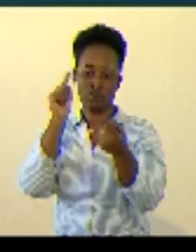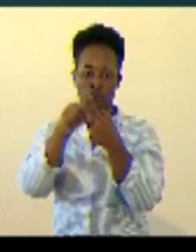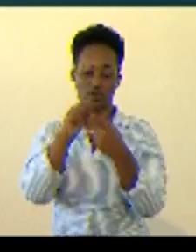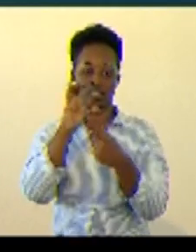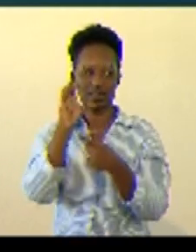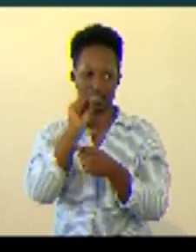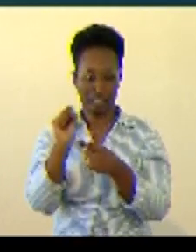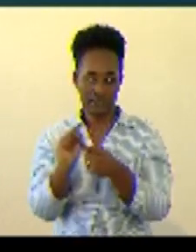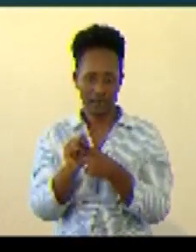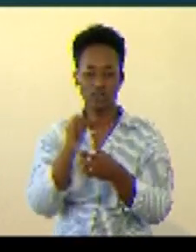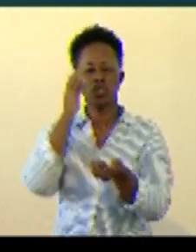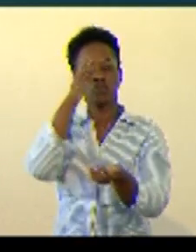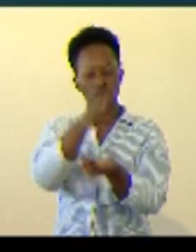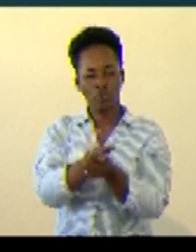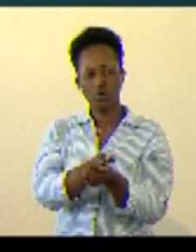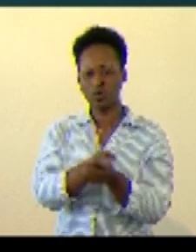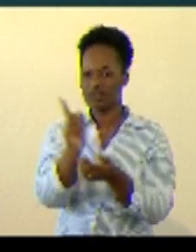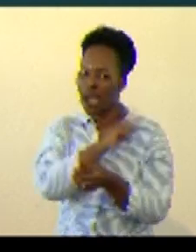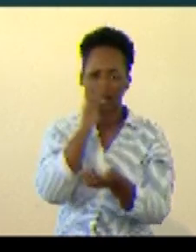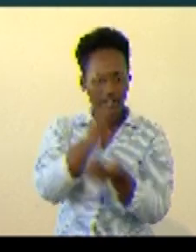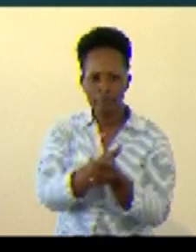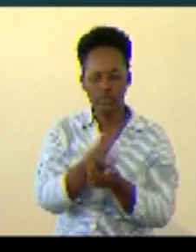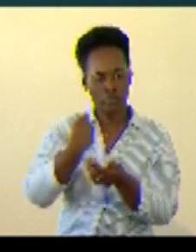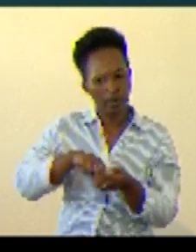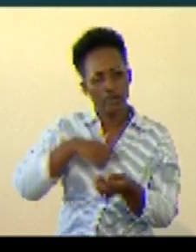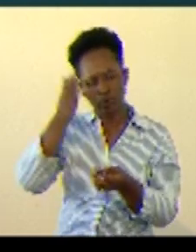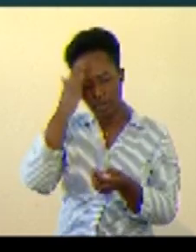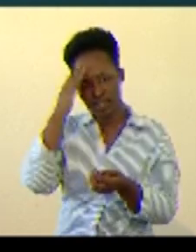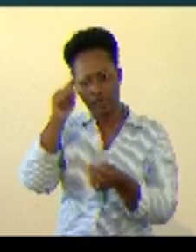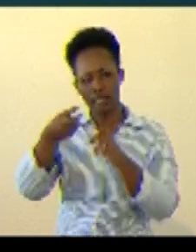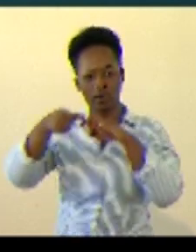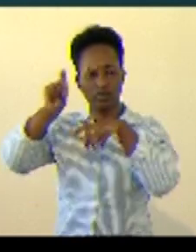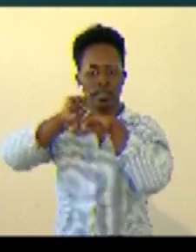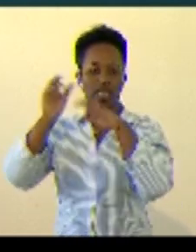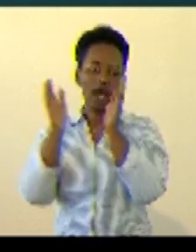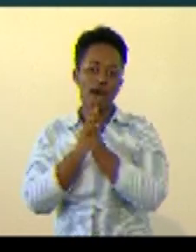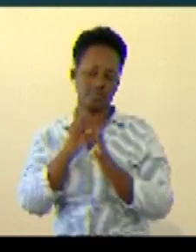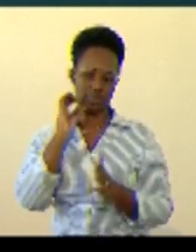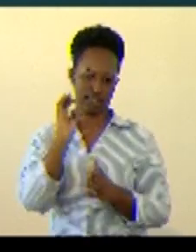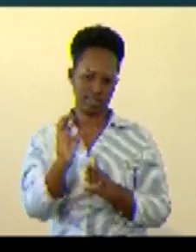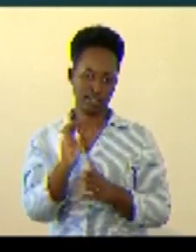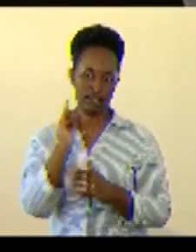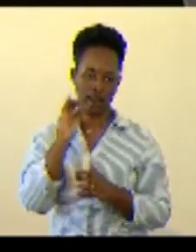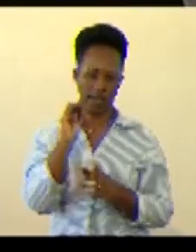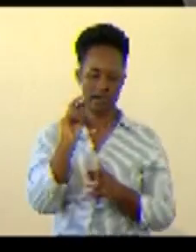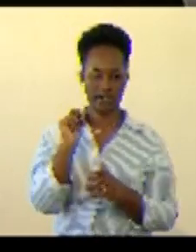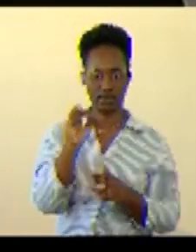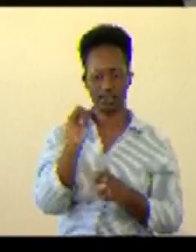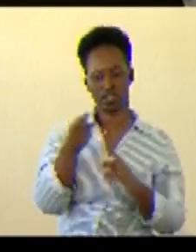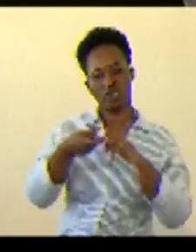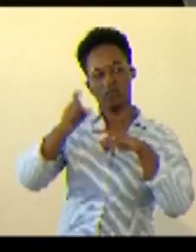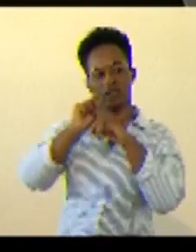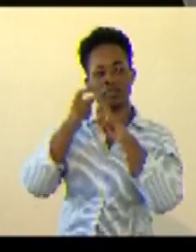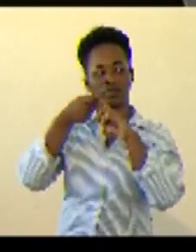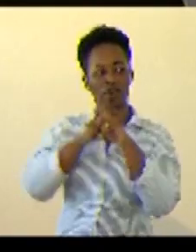know that it decreases down the group, so the statement is not correct. And C, ionization energy increases from fluorine to